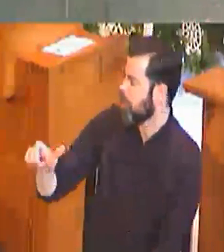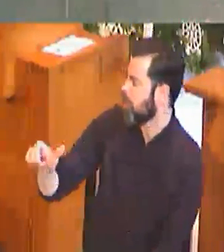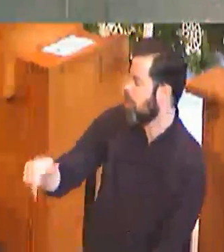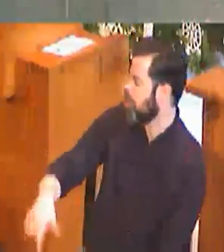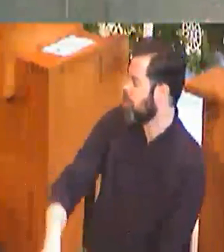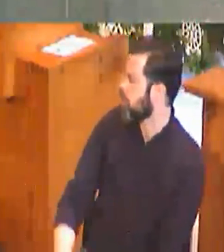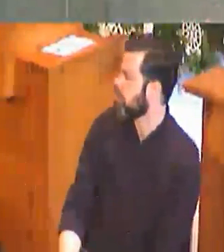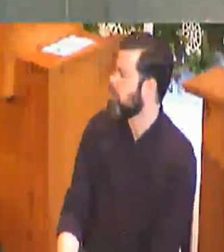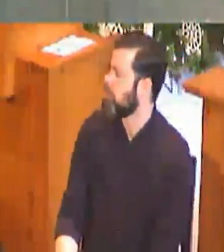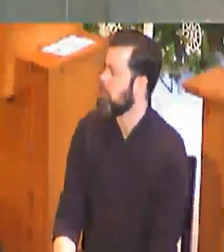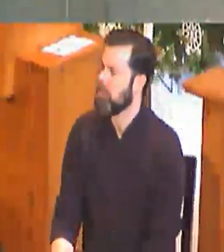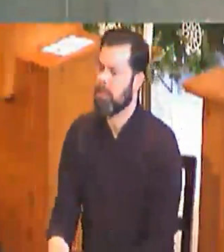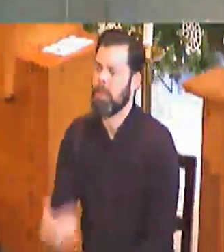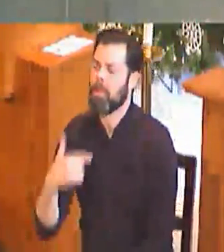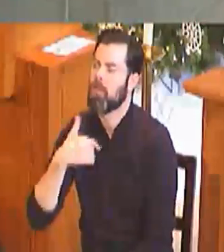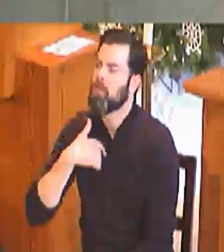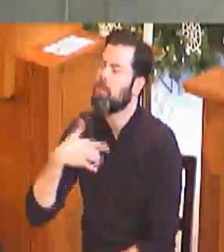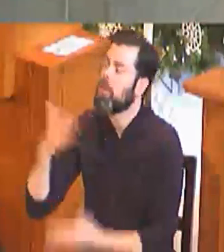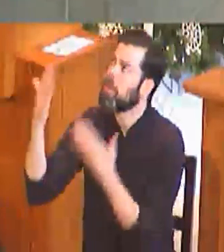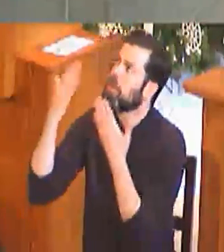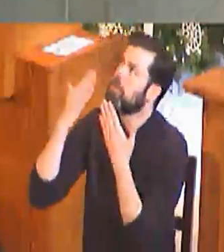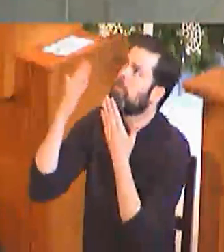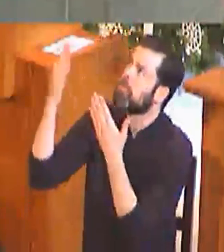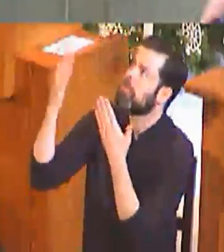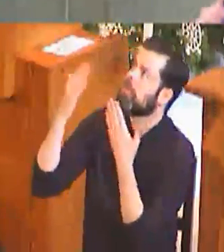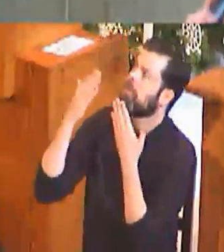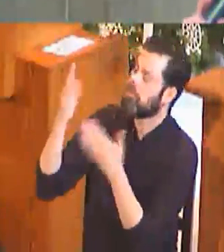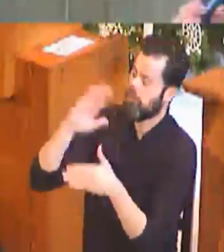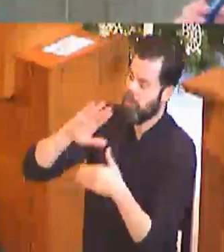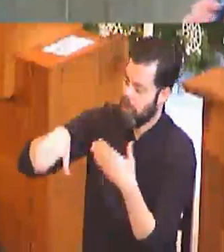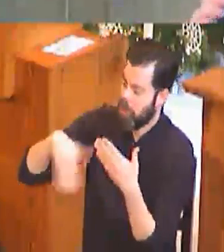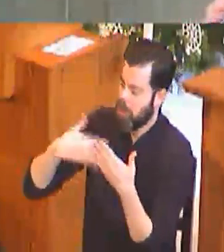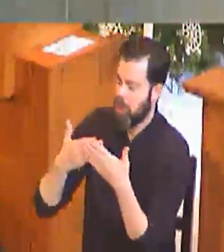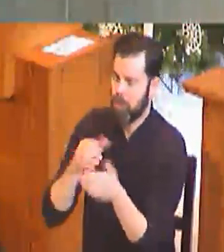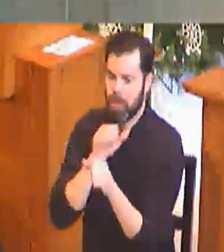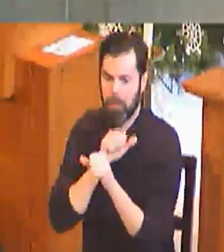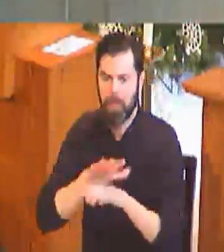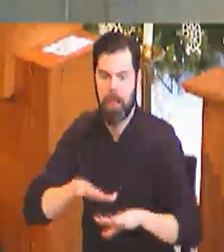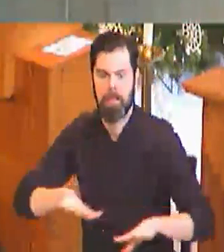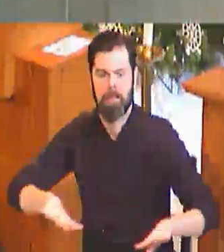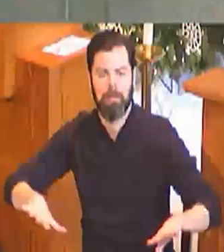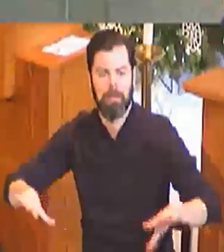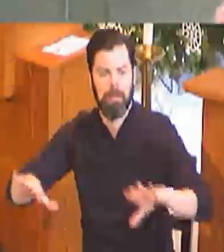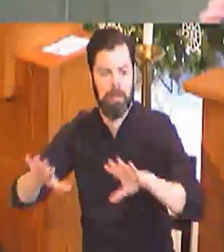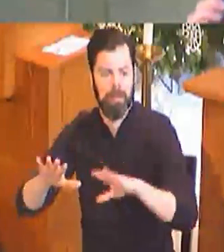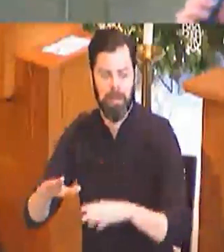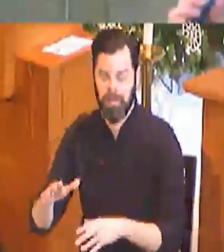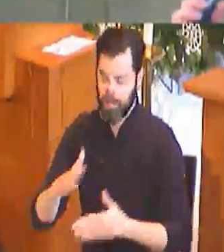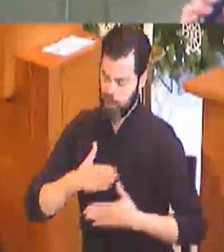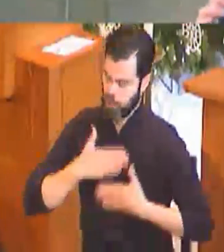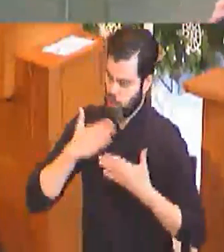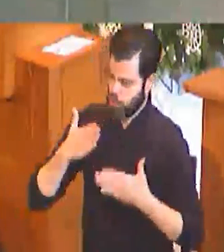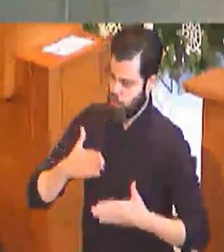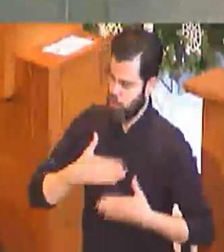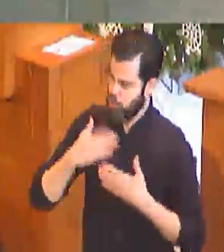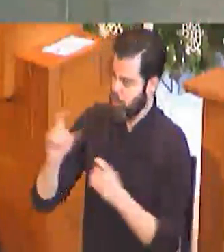Hey! So I give thanks for all my blessings. Joy gives